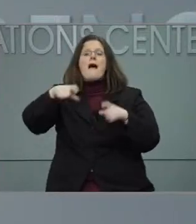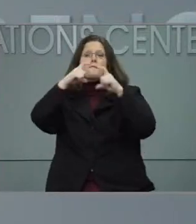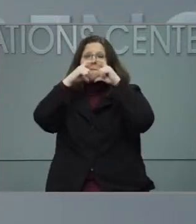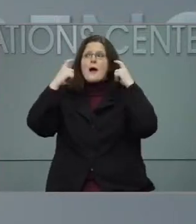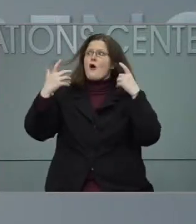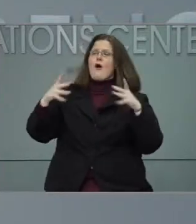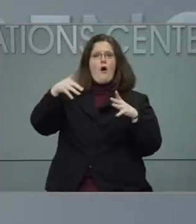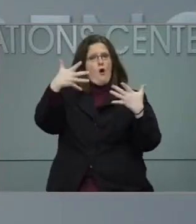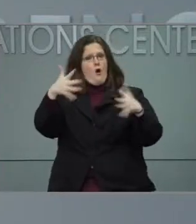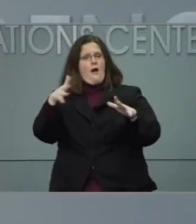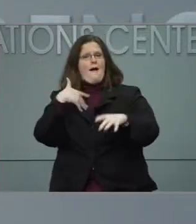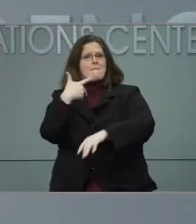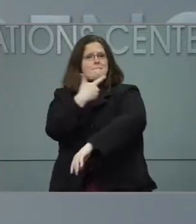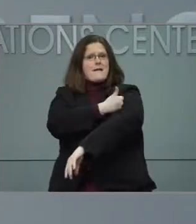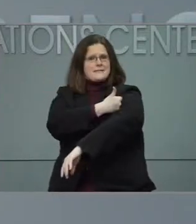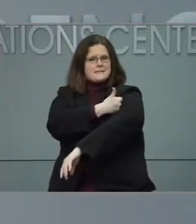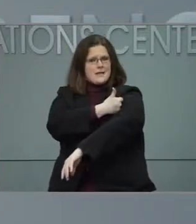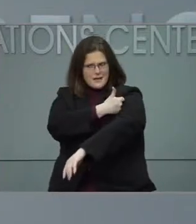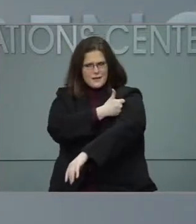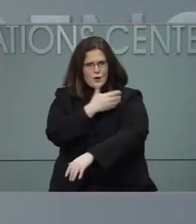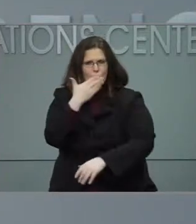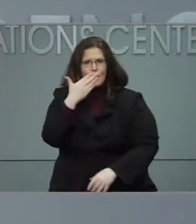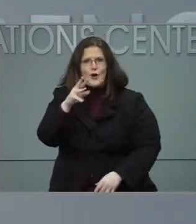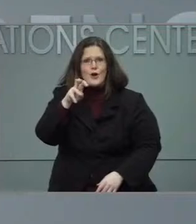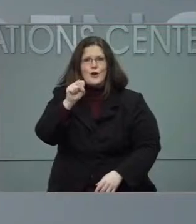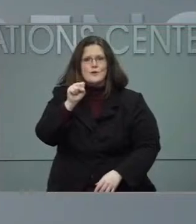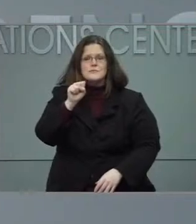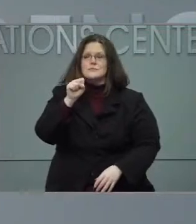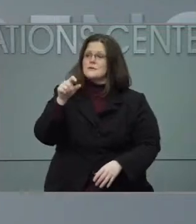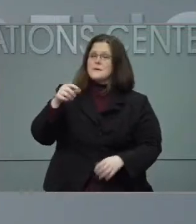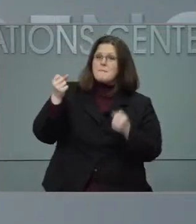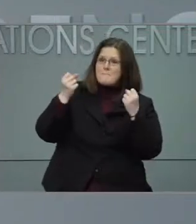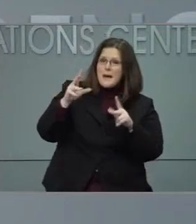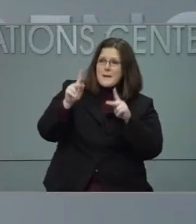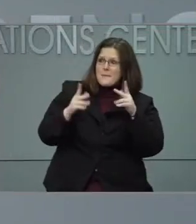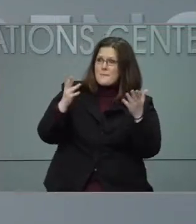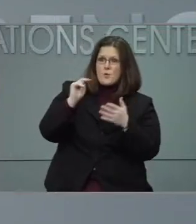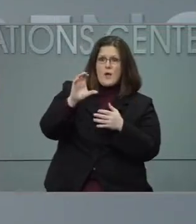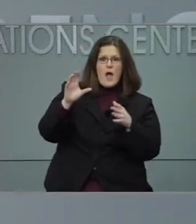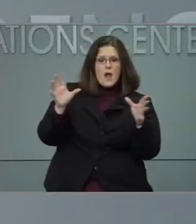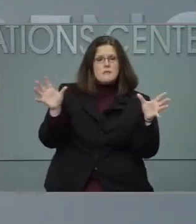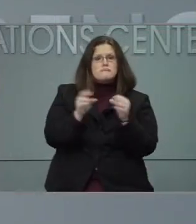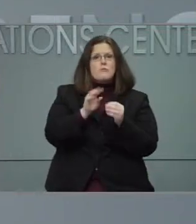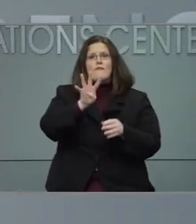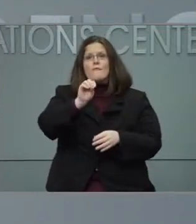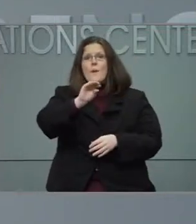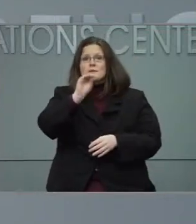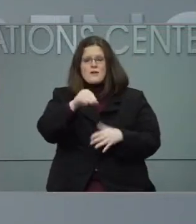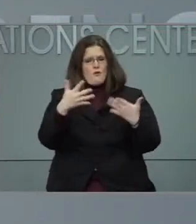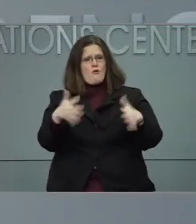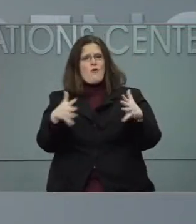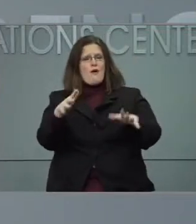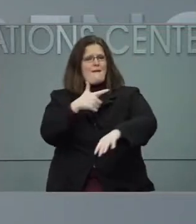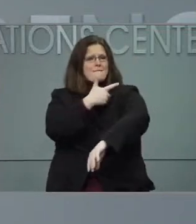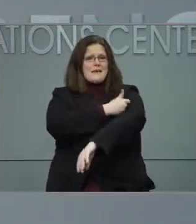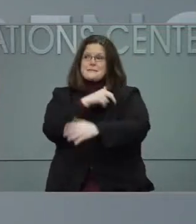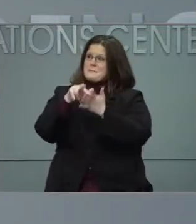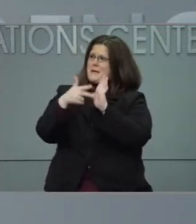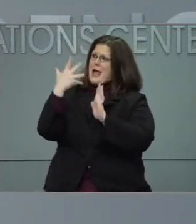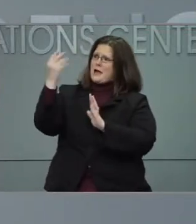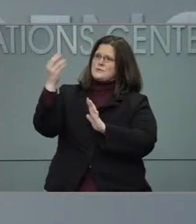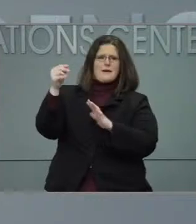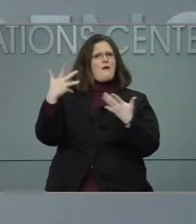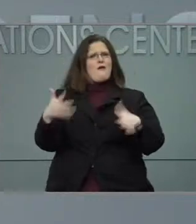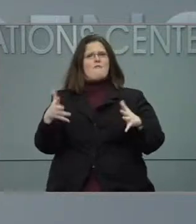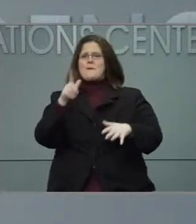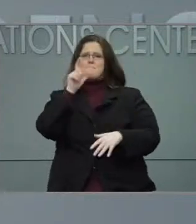almost 40% of North Carolina adults who are already fully vaccinated. Everyone still needs to wear a mask when